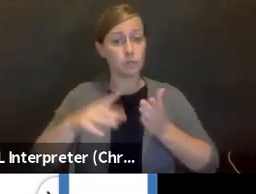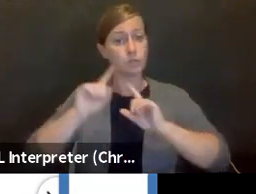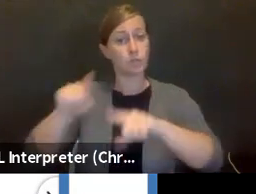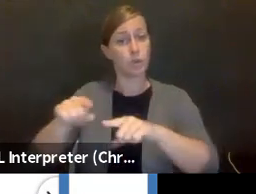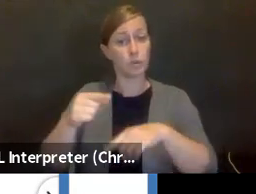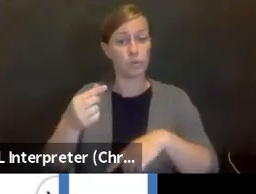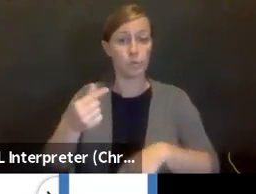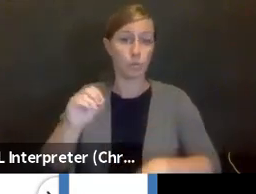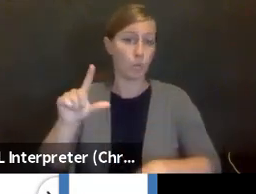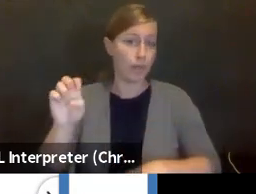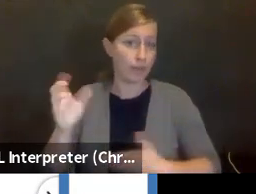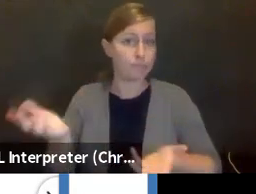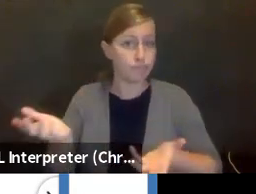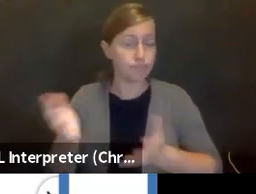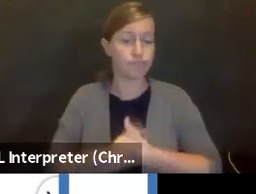just Google,